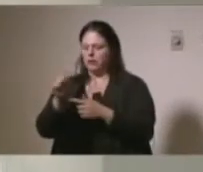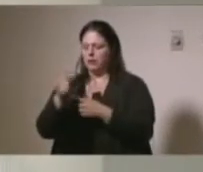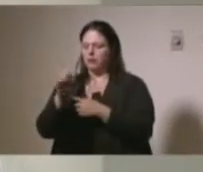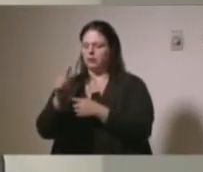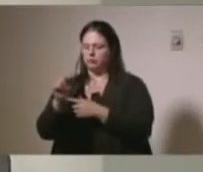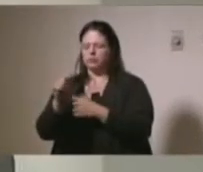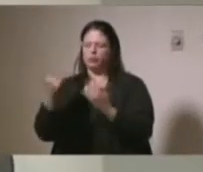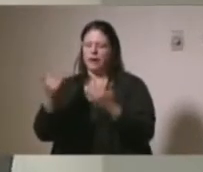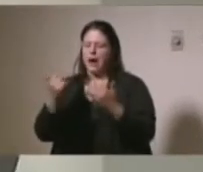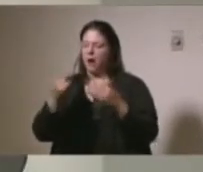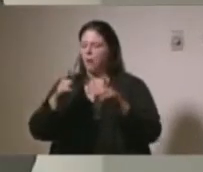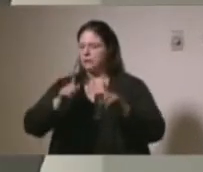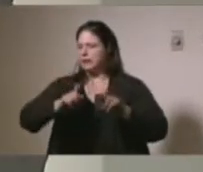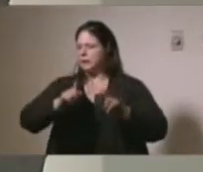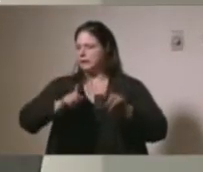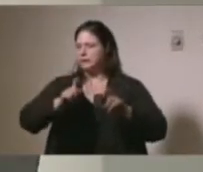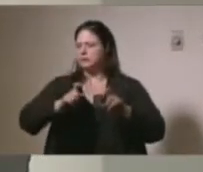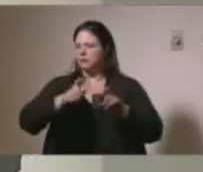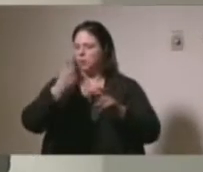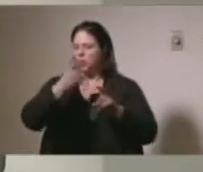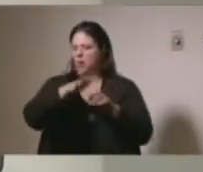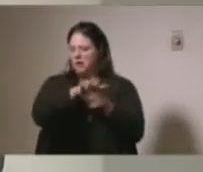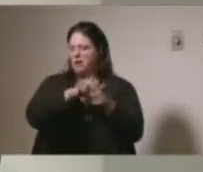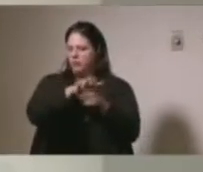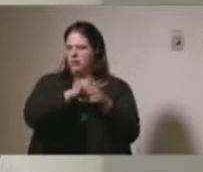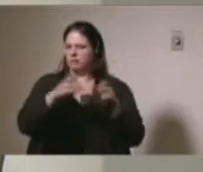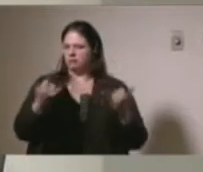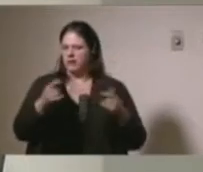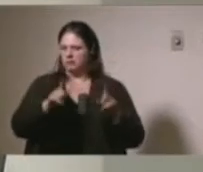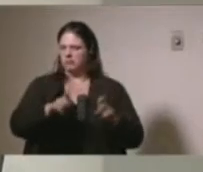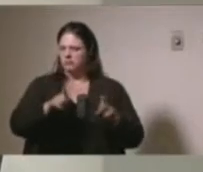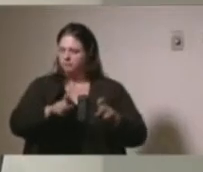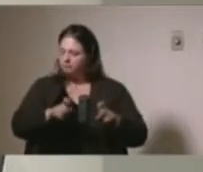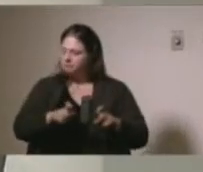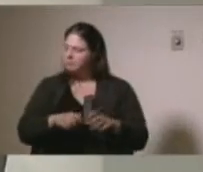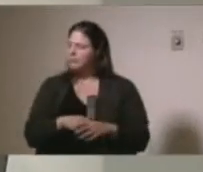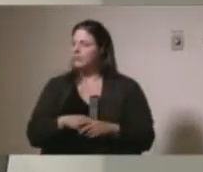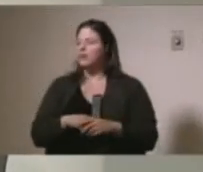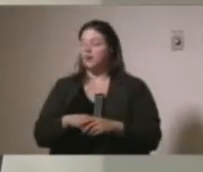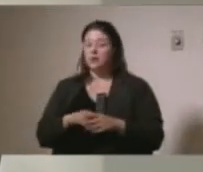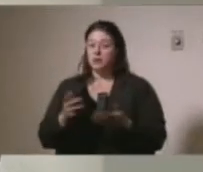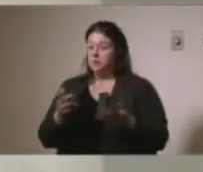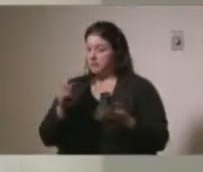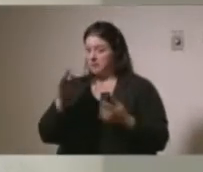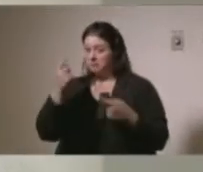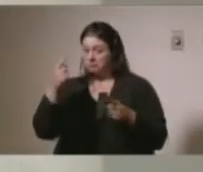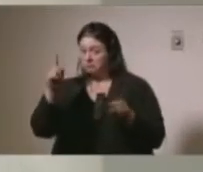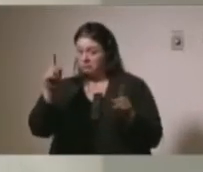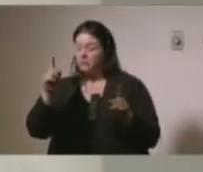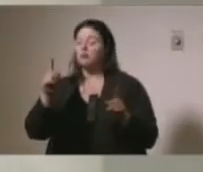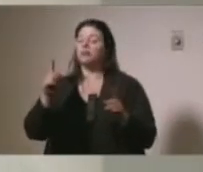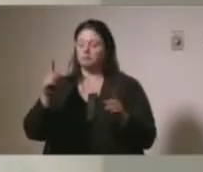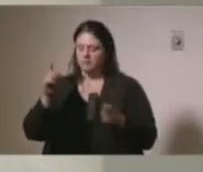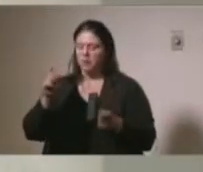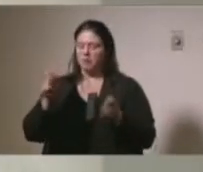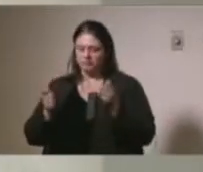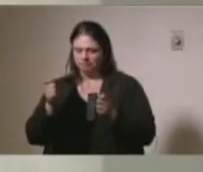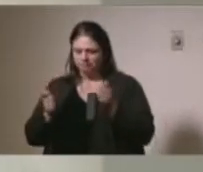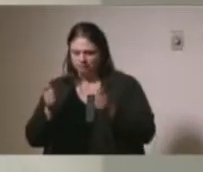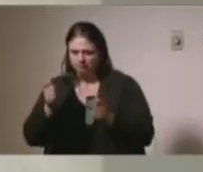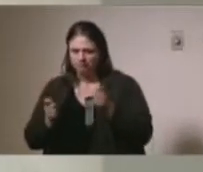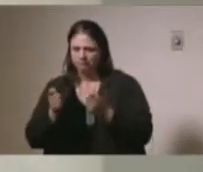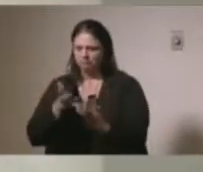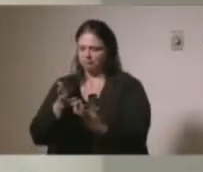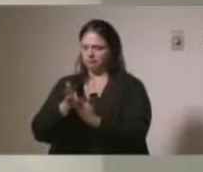place called Tauranga. So the work itself will have to adapt and these changes, and the